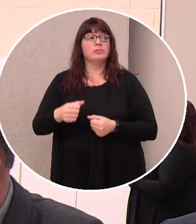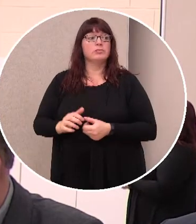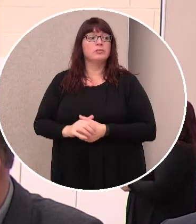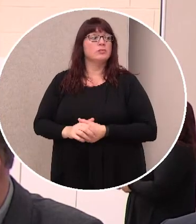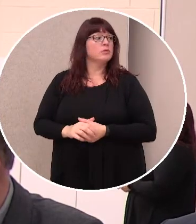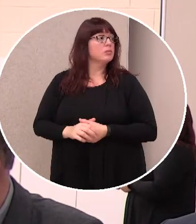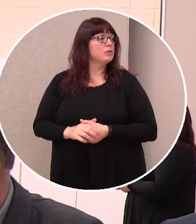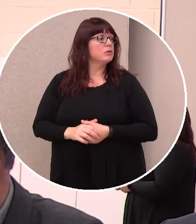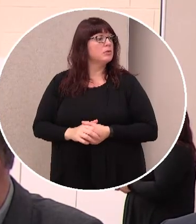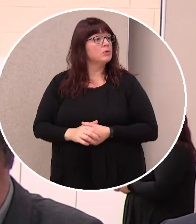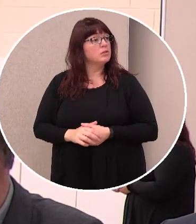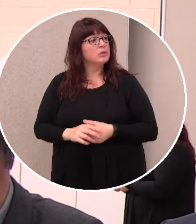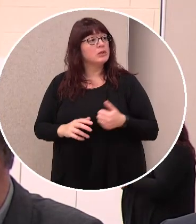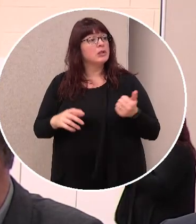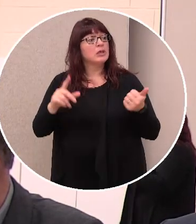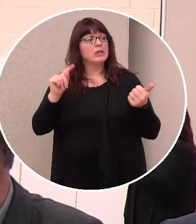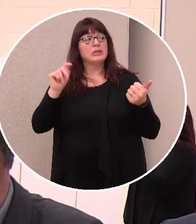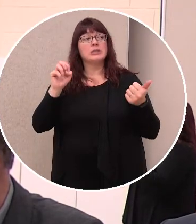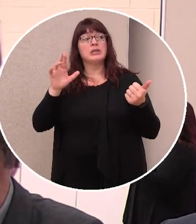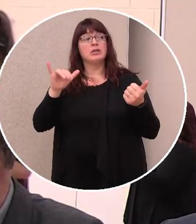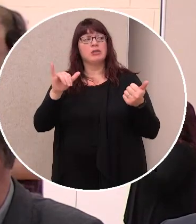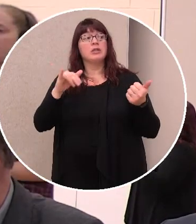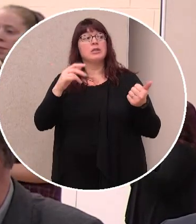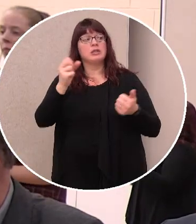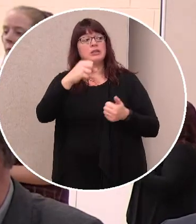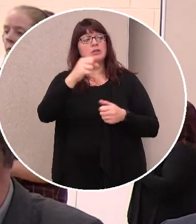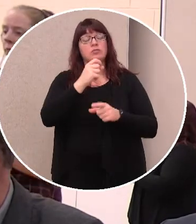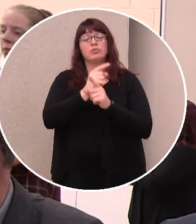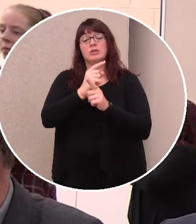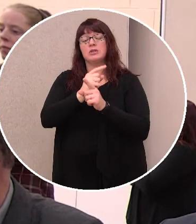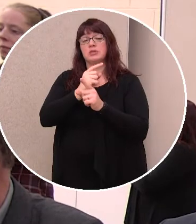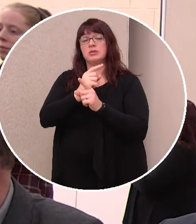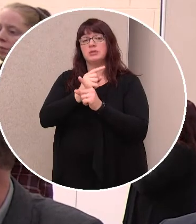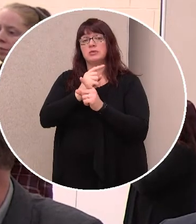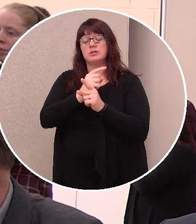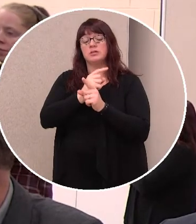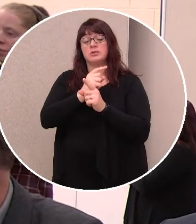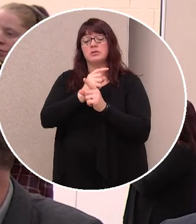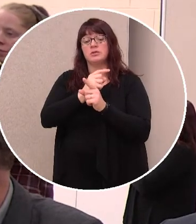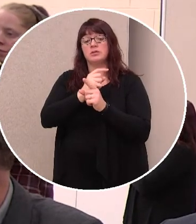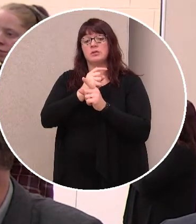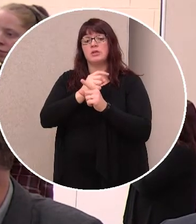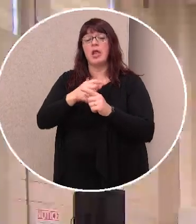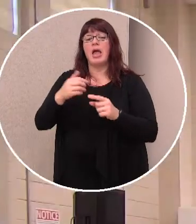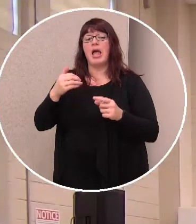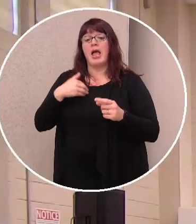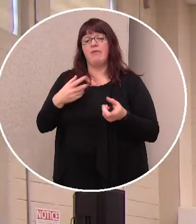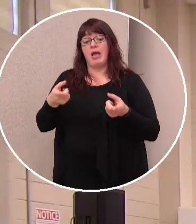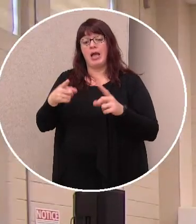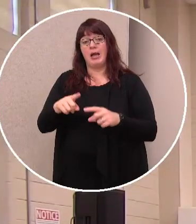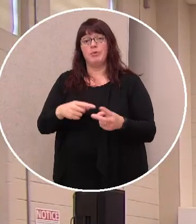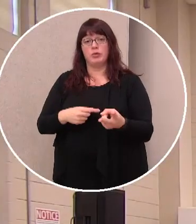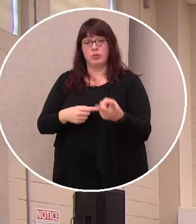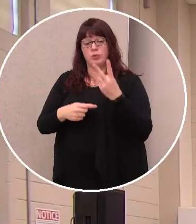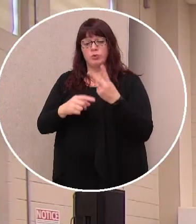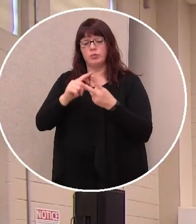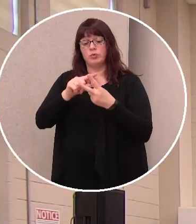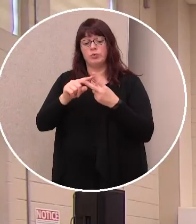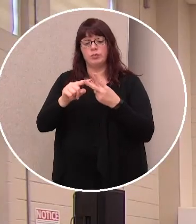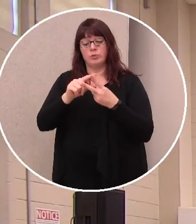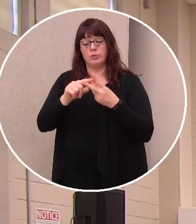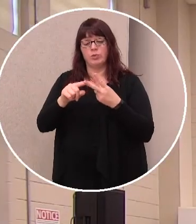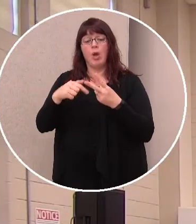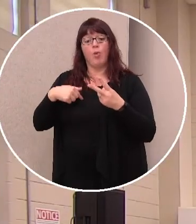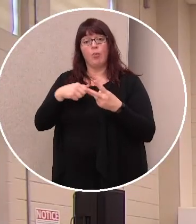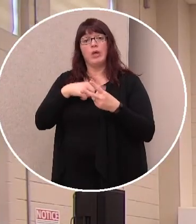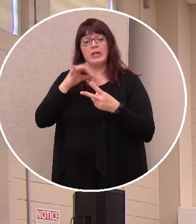to that? That's correct, Tony. There's been 2 instances where we actually